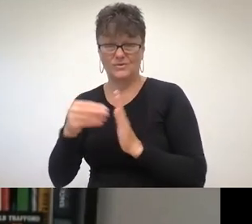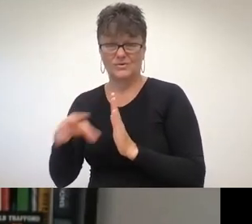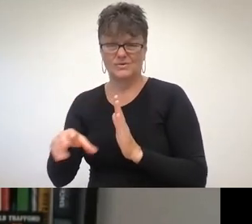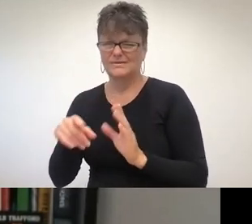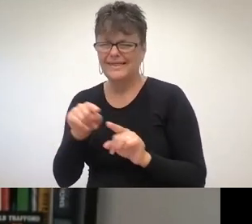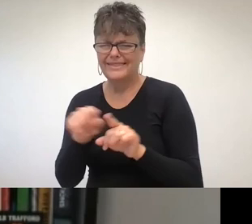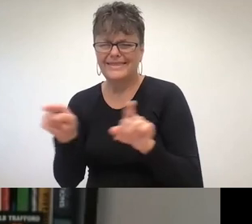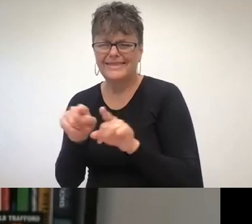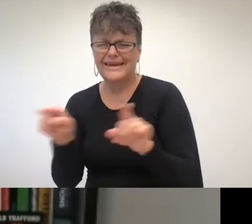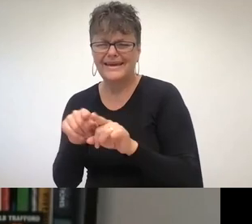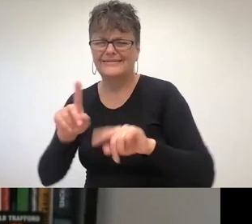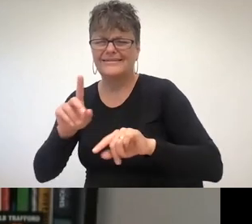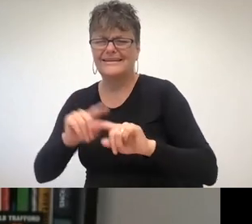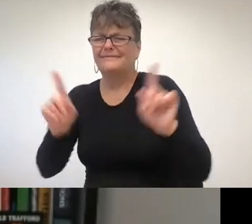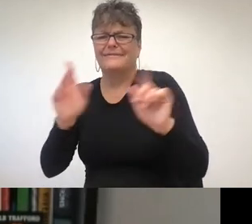ones, maybe even that we were.